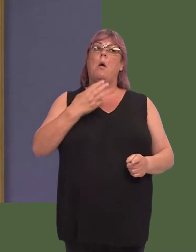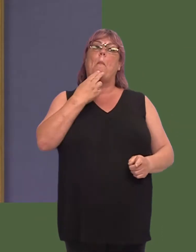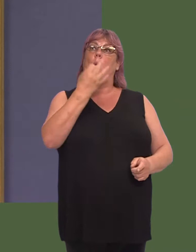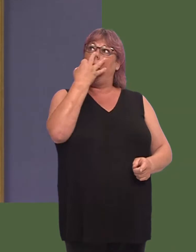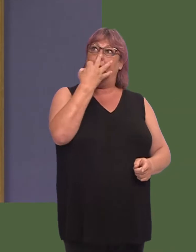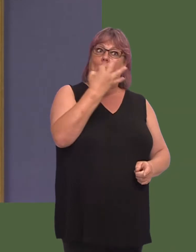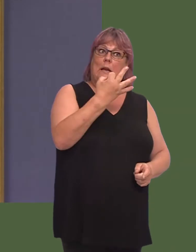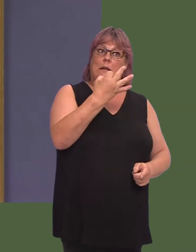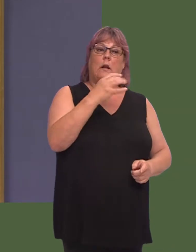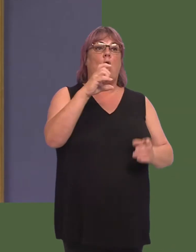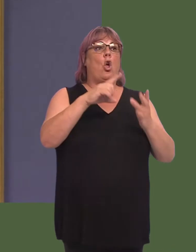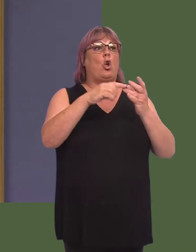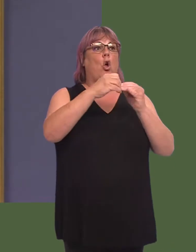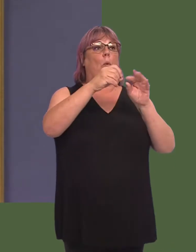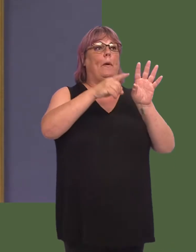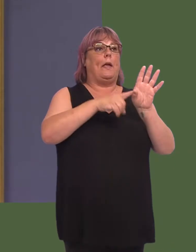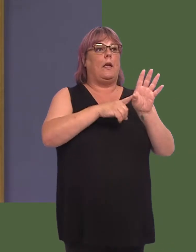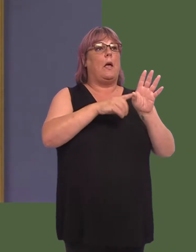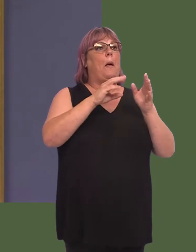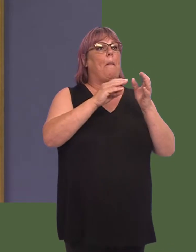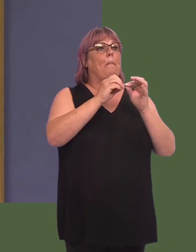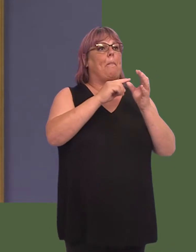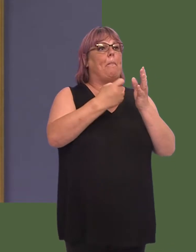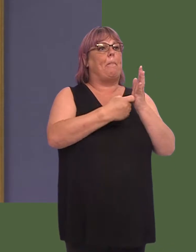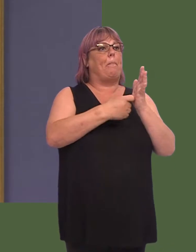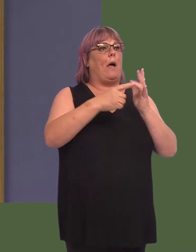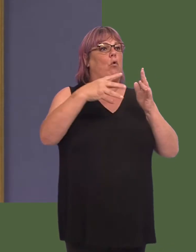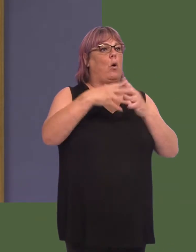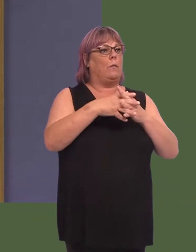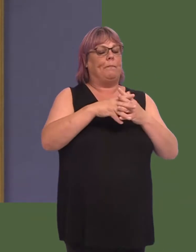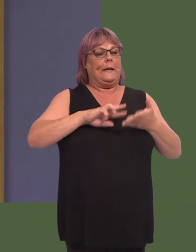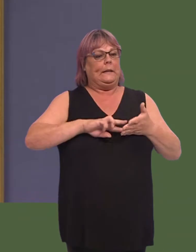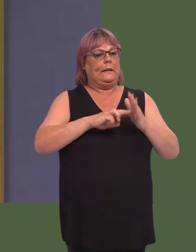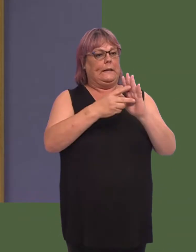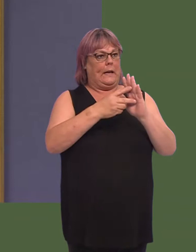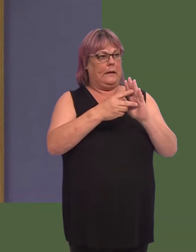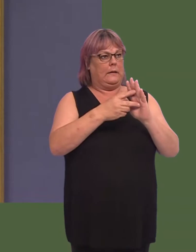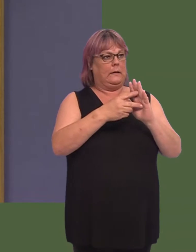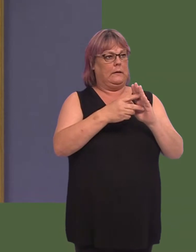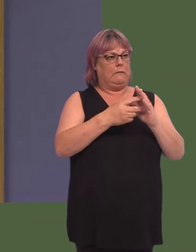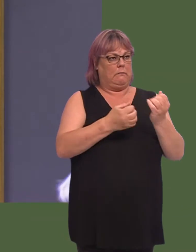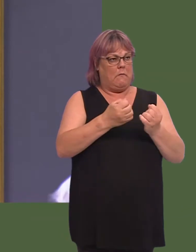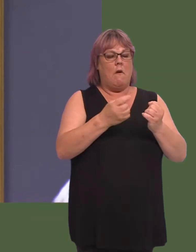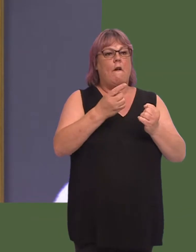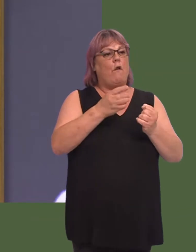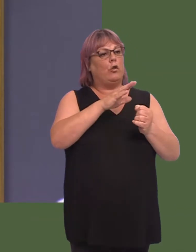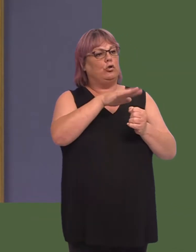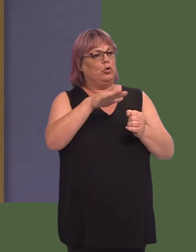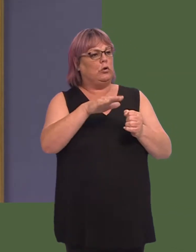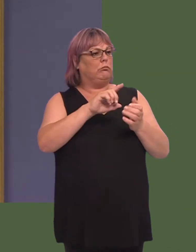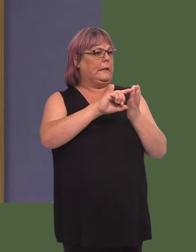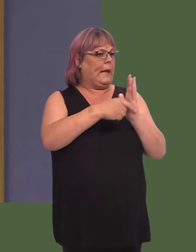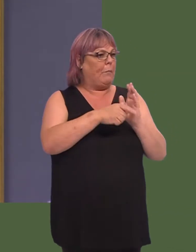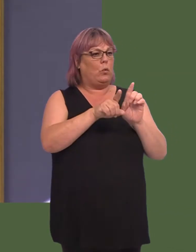week of an 8-year-old boy, Kobe Barrow, who helped design a park which could be used by both able-bodied